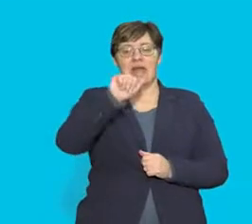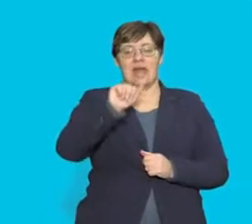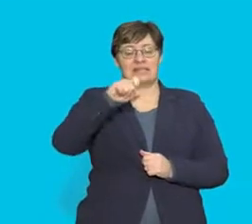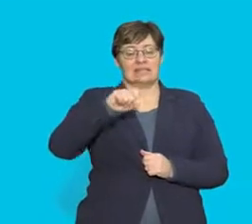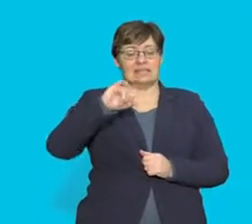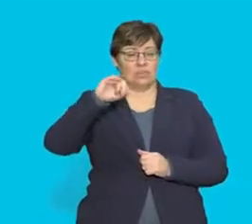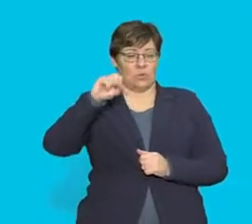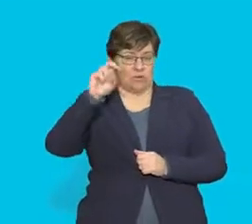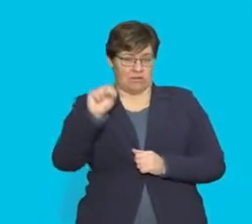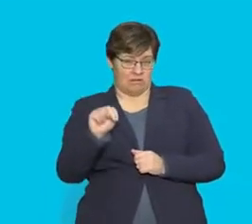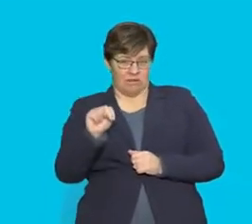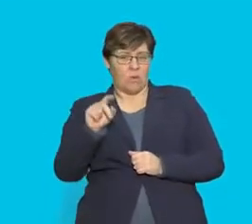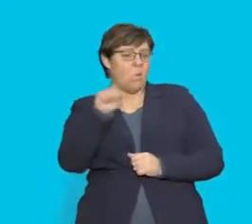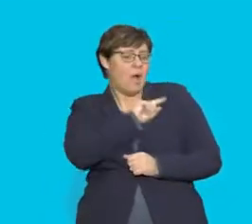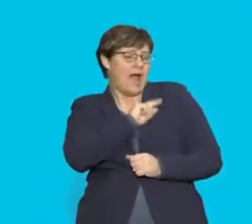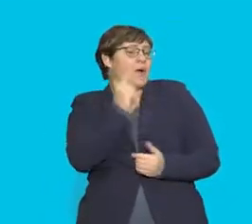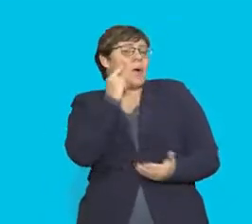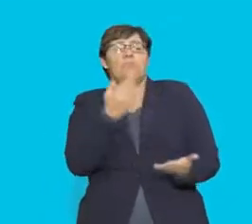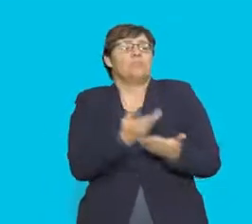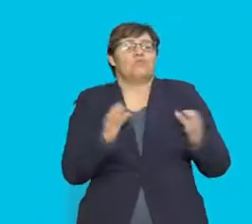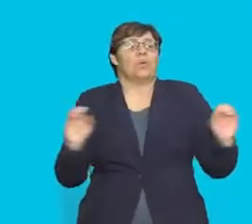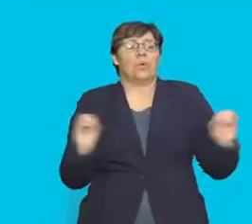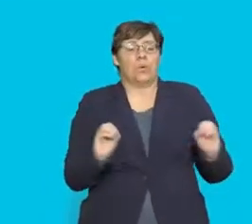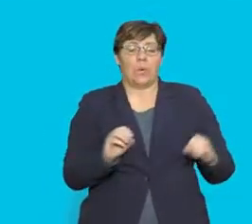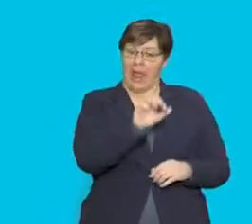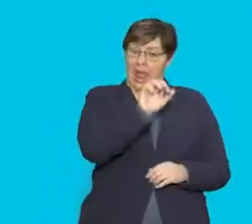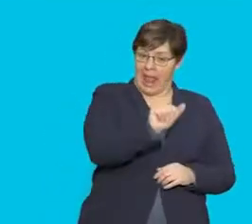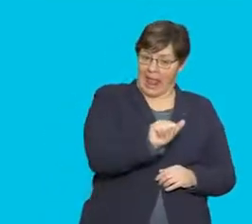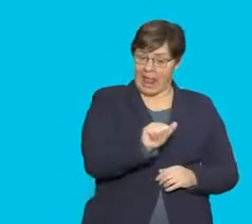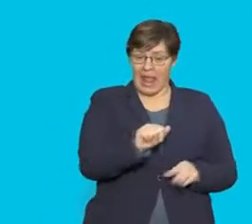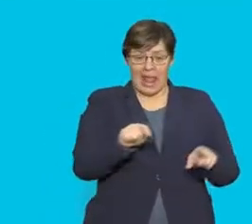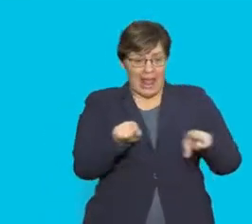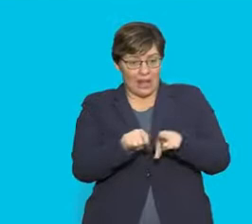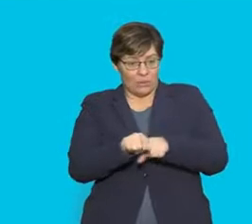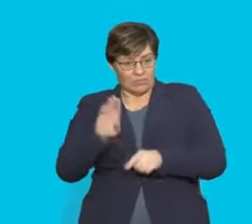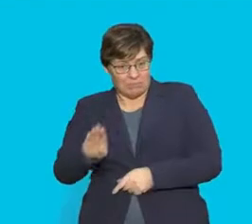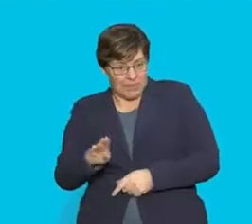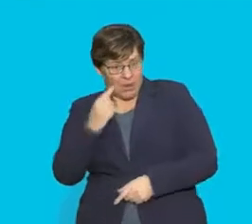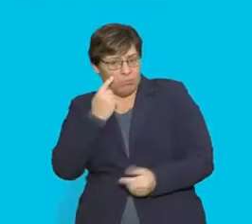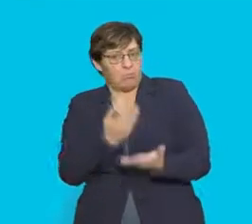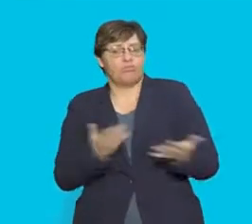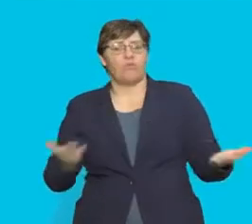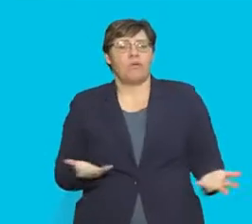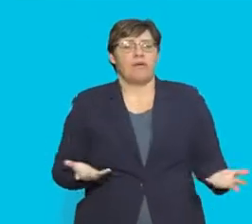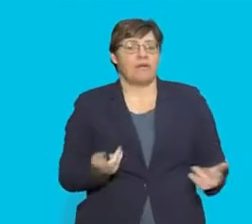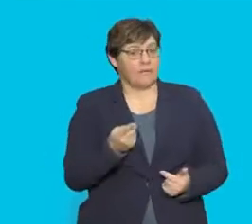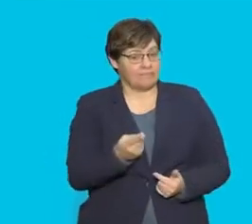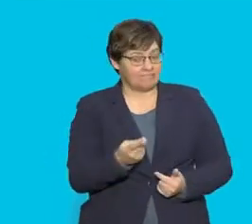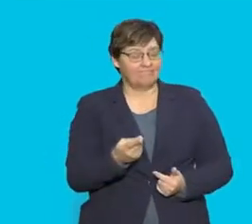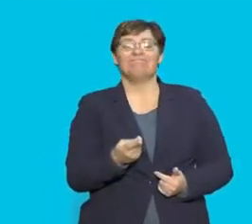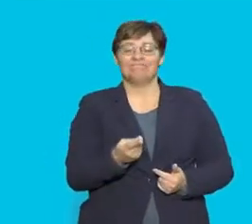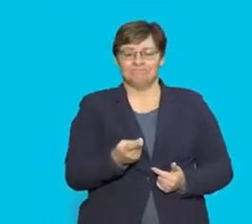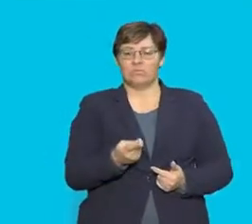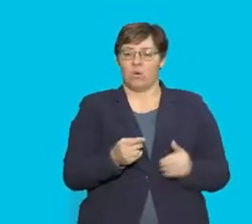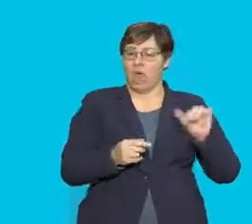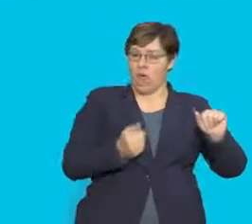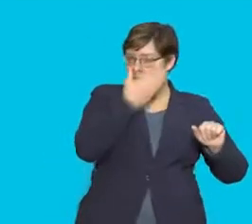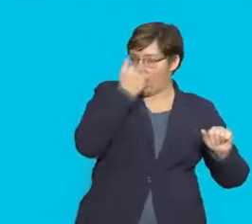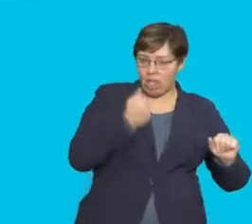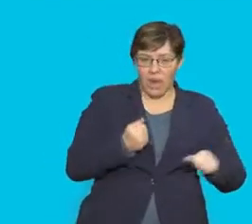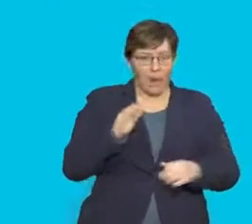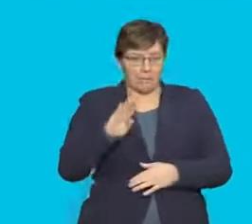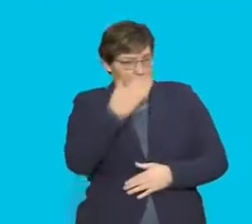right? Because there is no proof that A is equal to B. Why? Because we don't know what A is. We also don't know what B is.